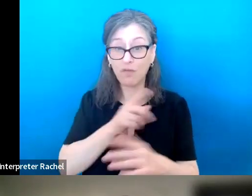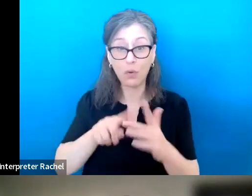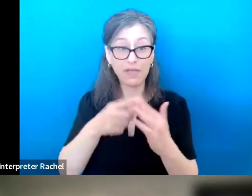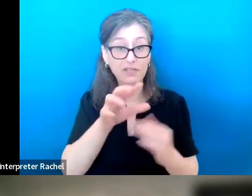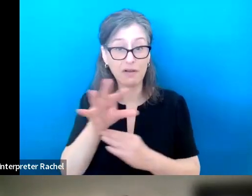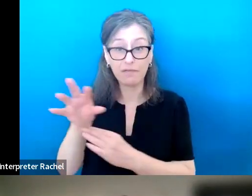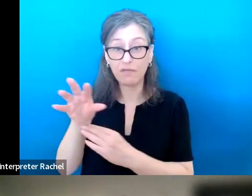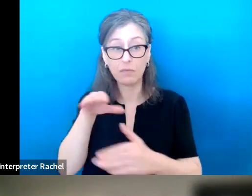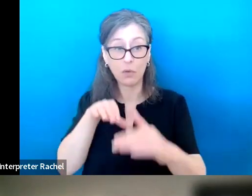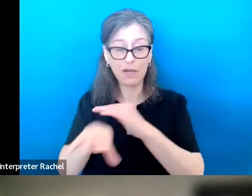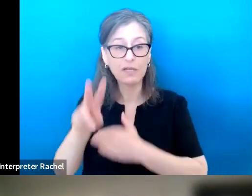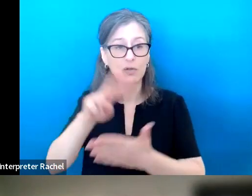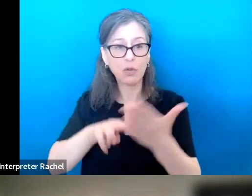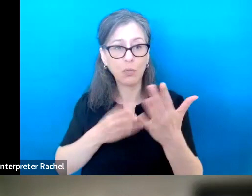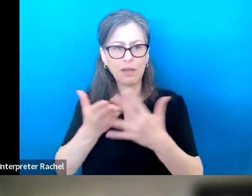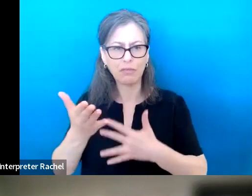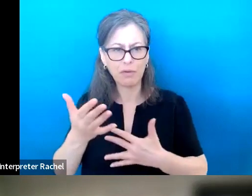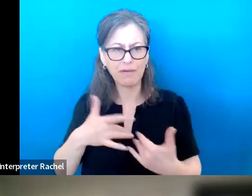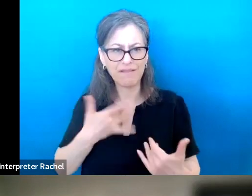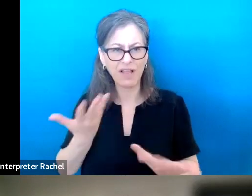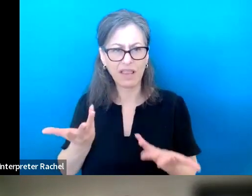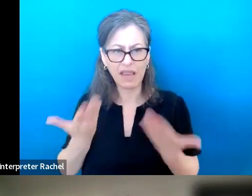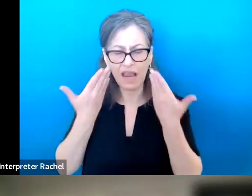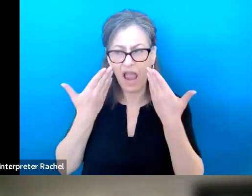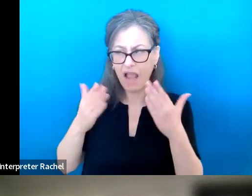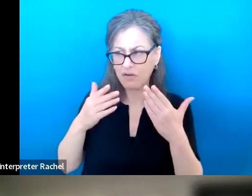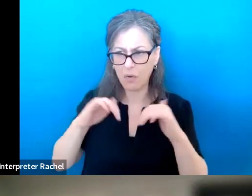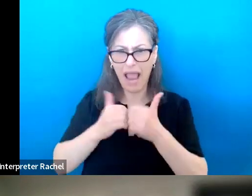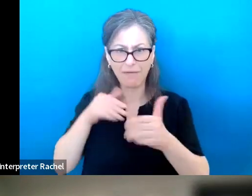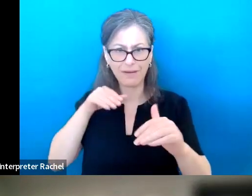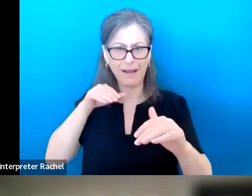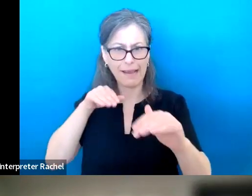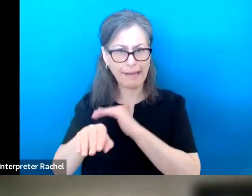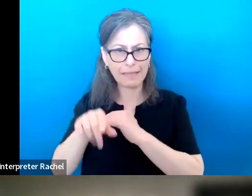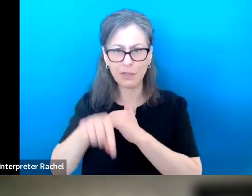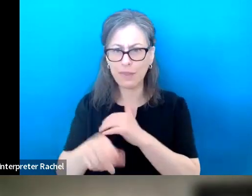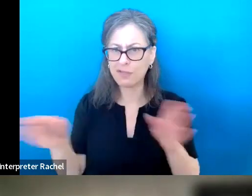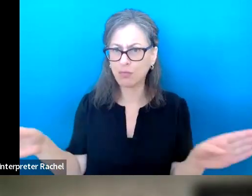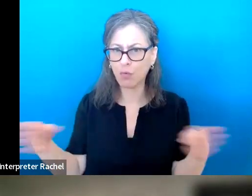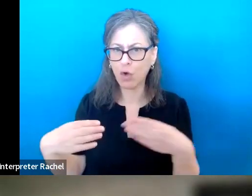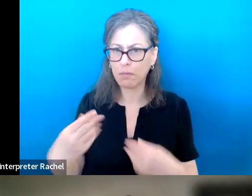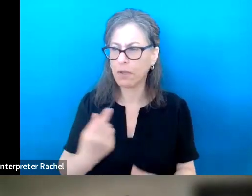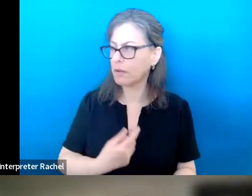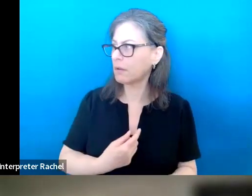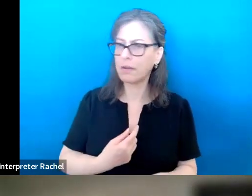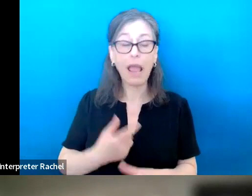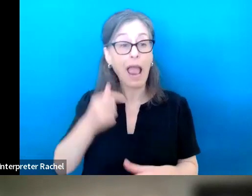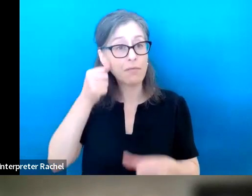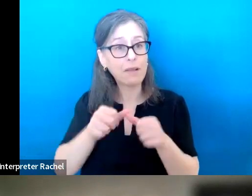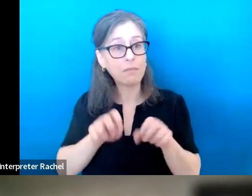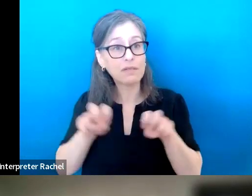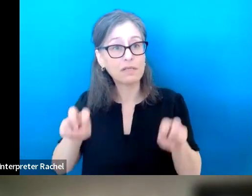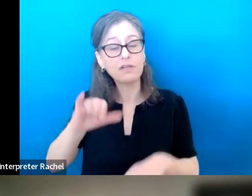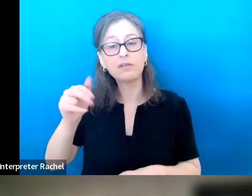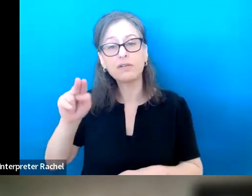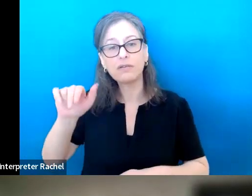walking into the read through a little bit of a, well, I don't know how I sneaked into this room. And then I remember I was sat next to Joanna